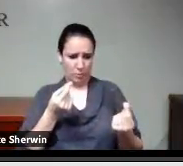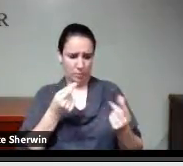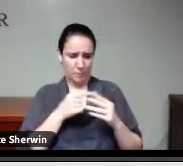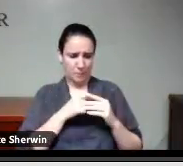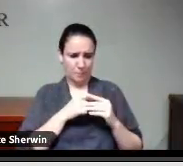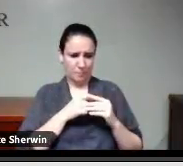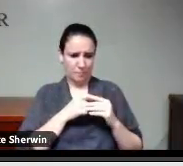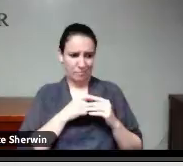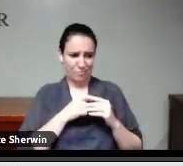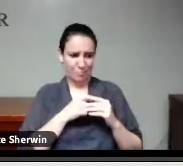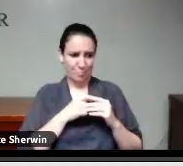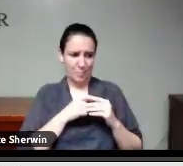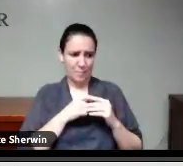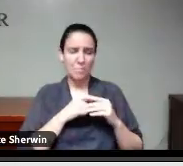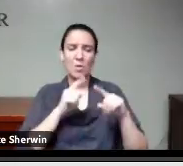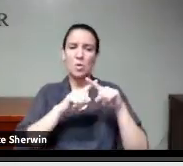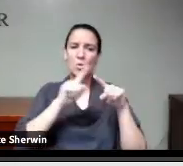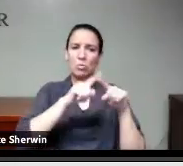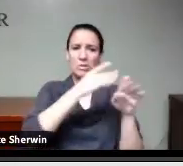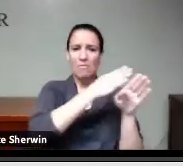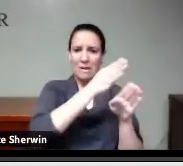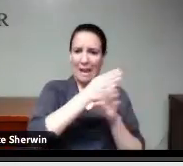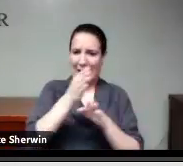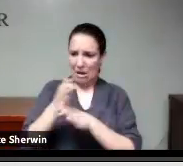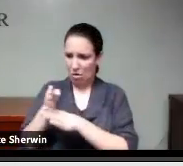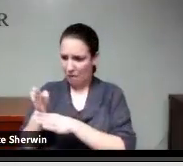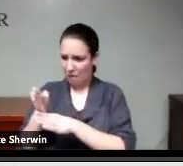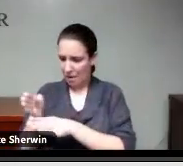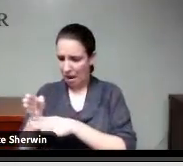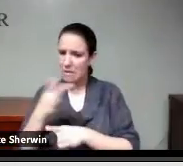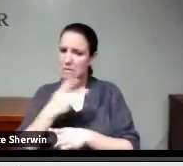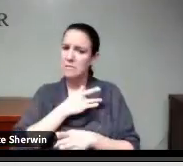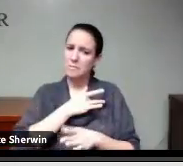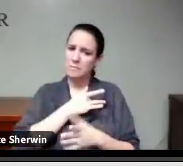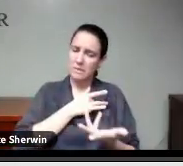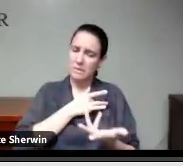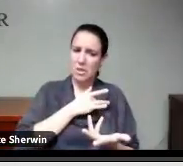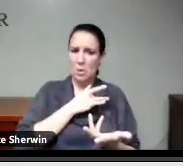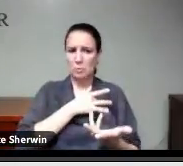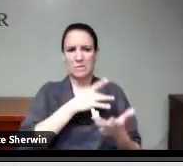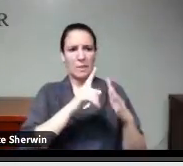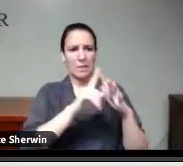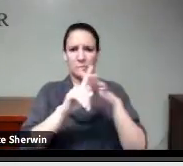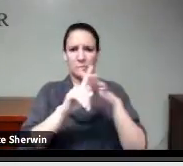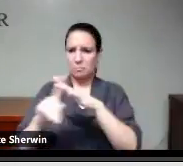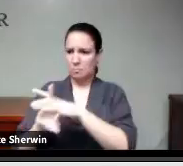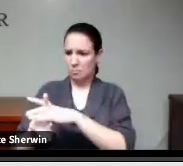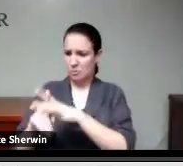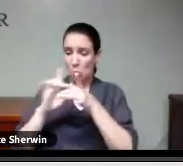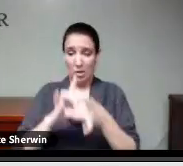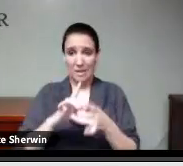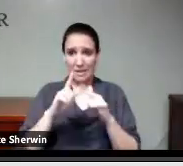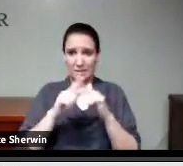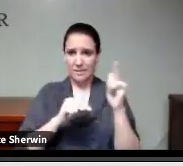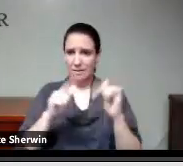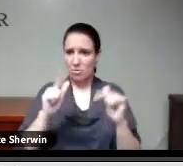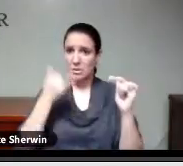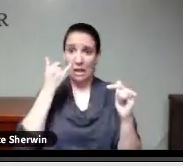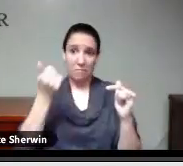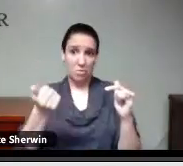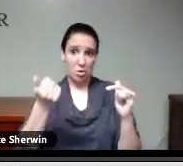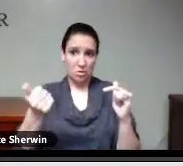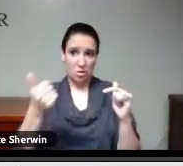the areas of evaluation that most typically come up related to diversity. If you have other